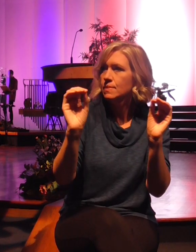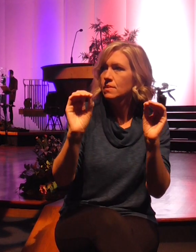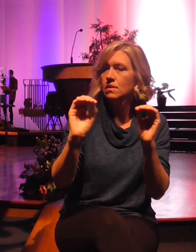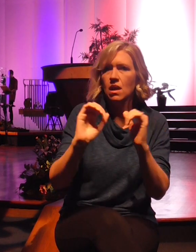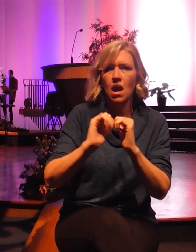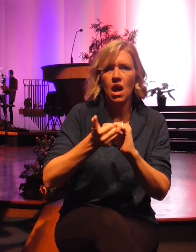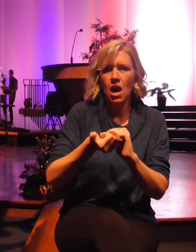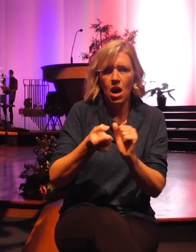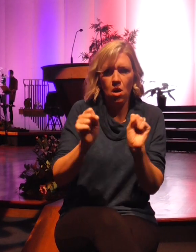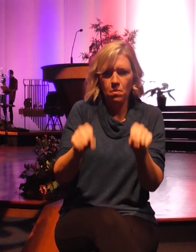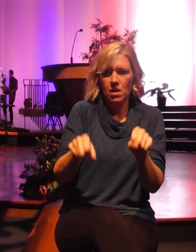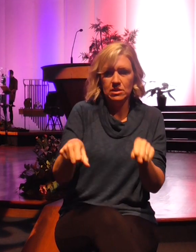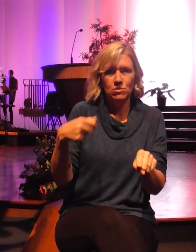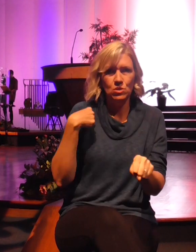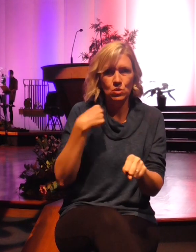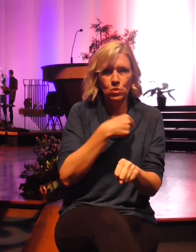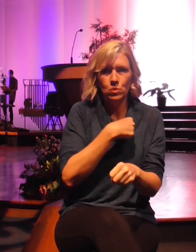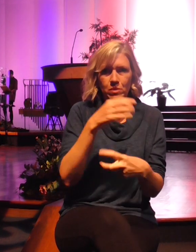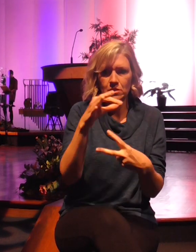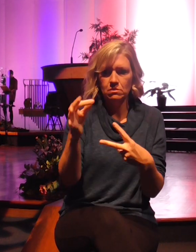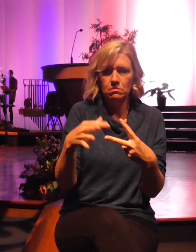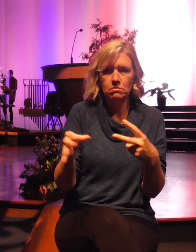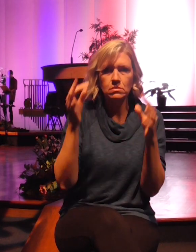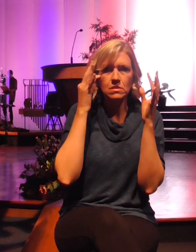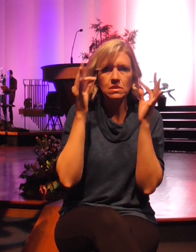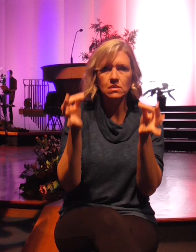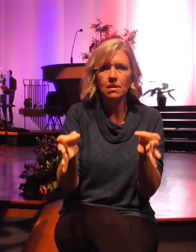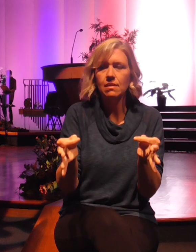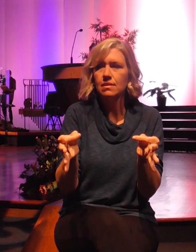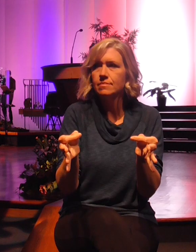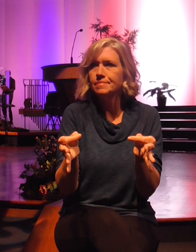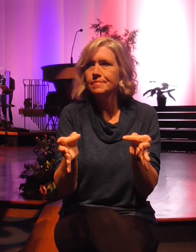How can we decide?